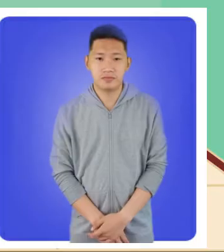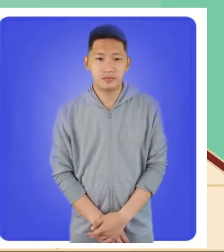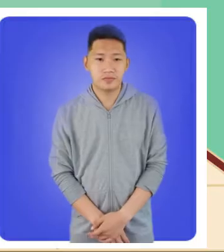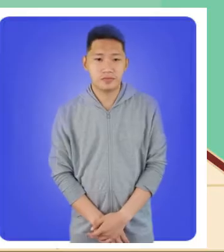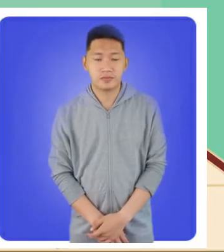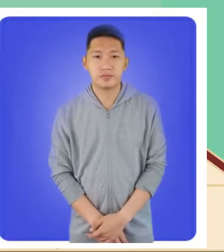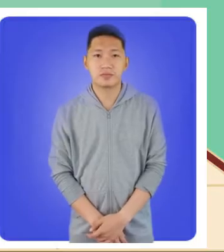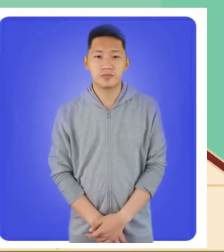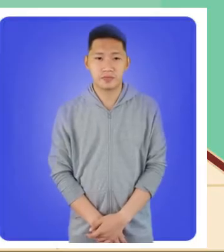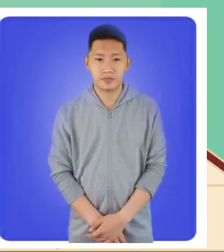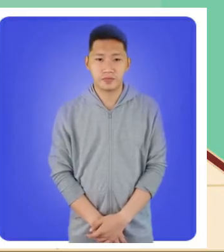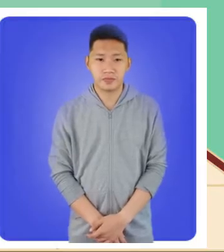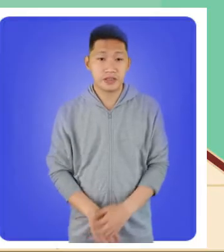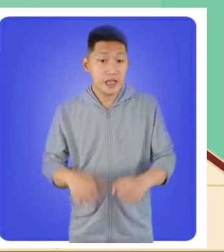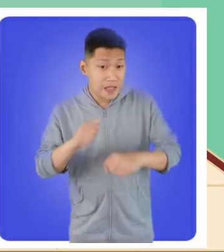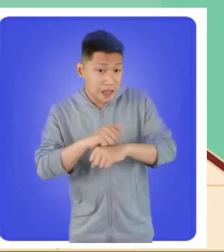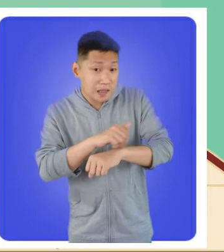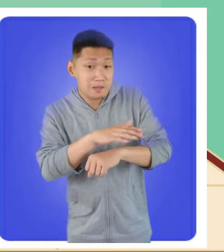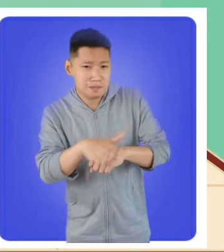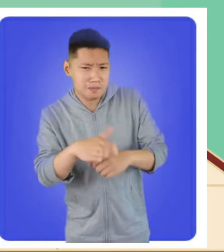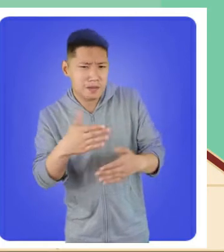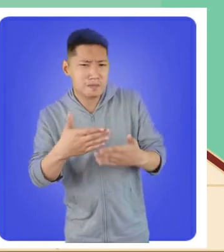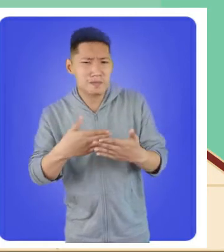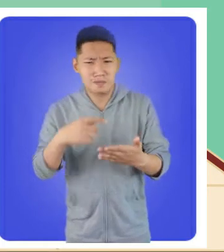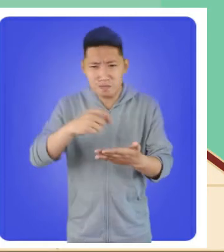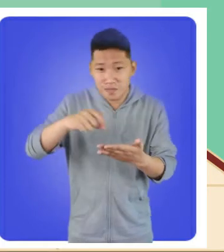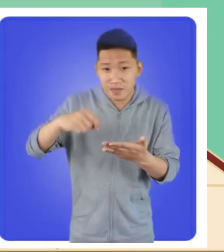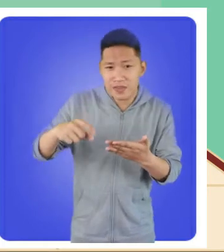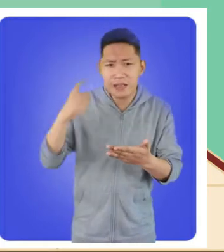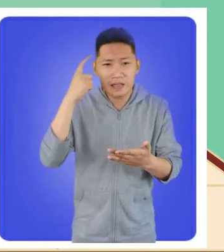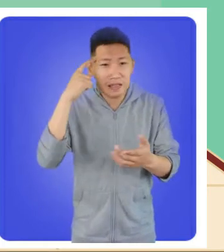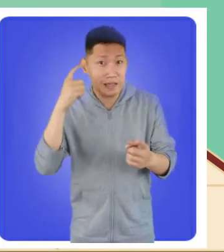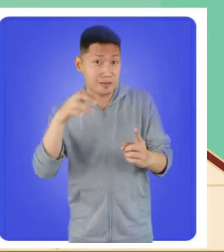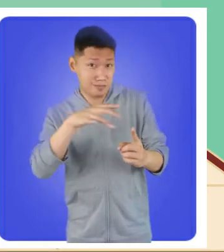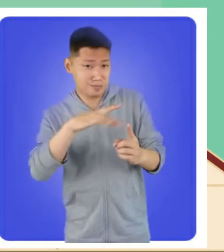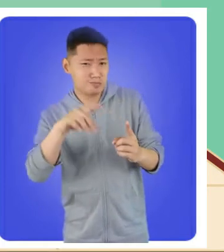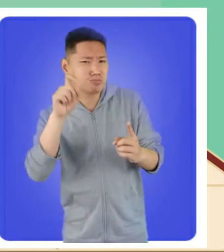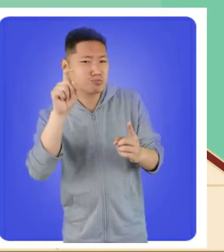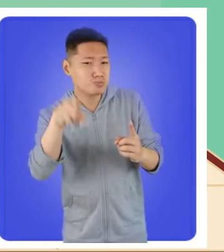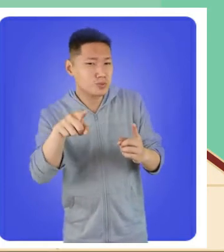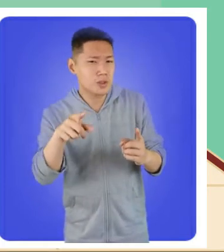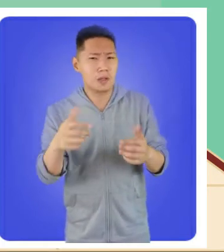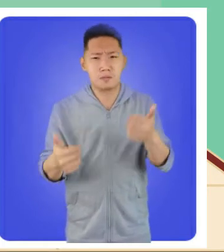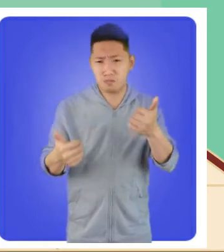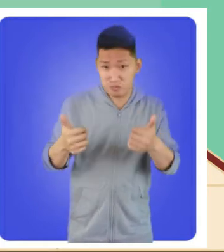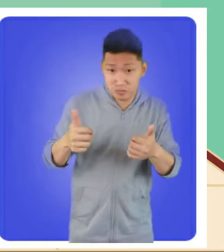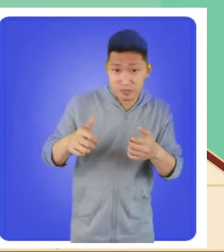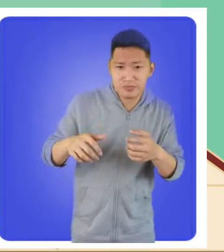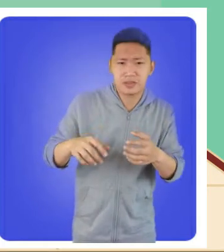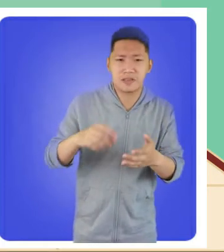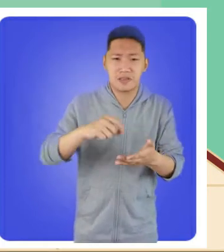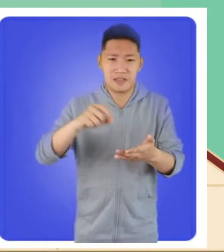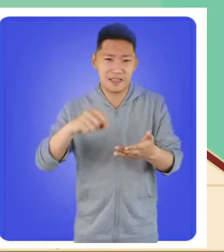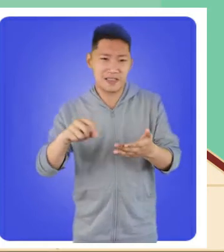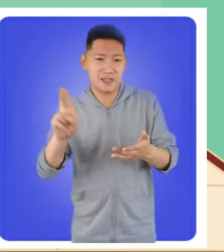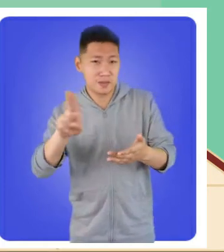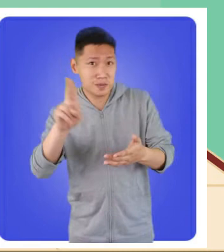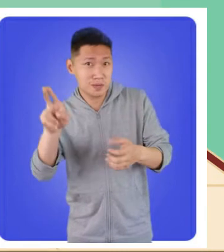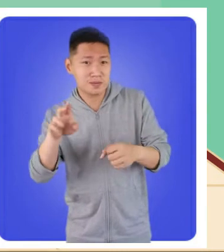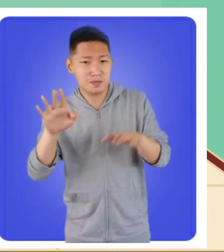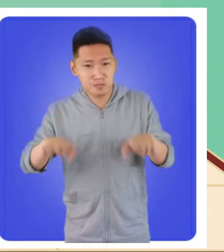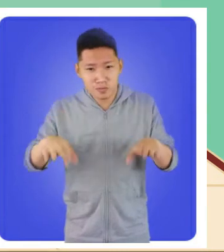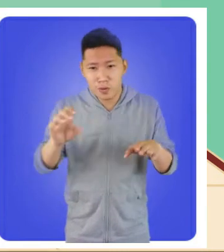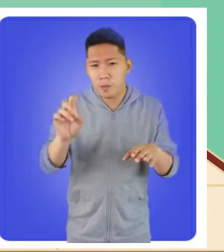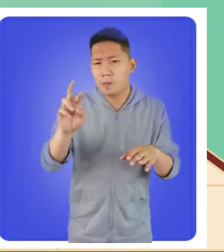Before writing, it is advisable to consider your target audience. Whether you write using the British or